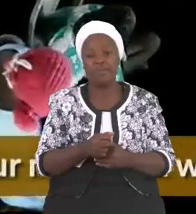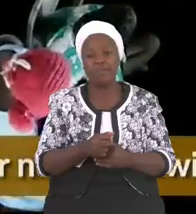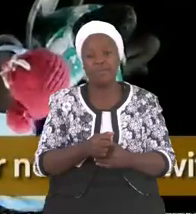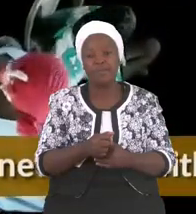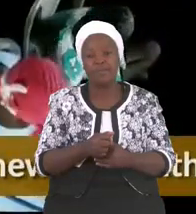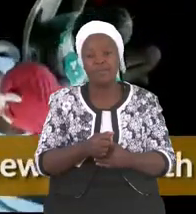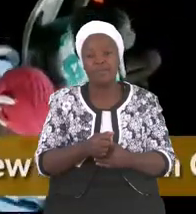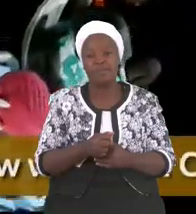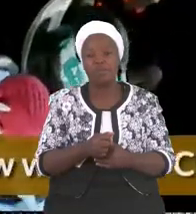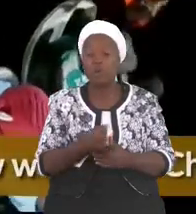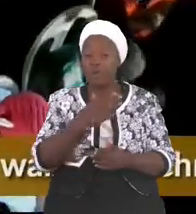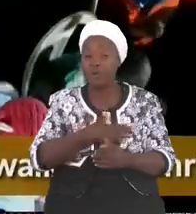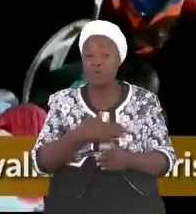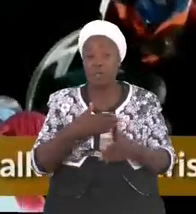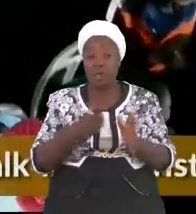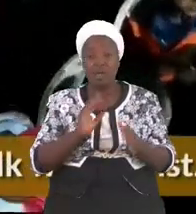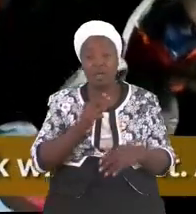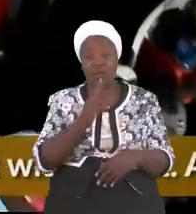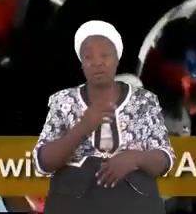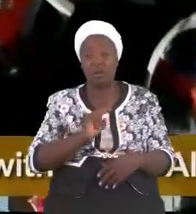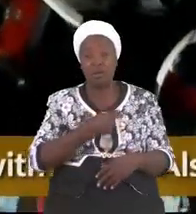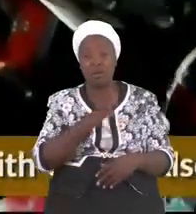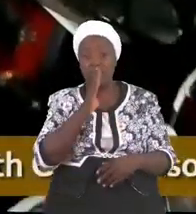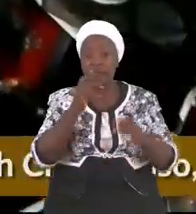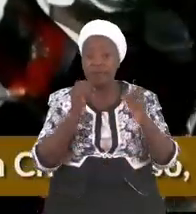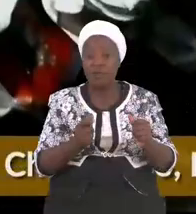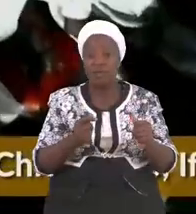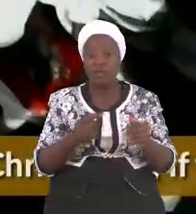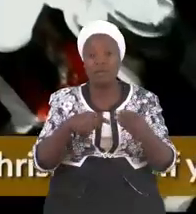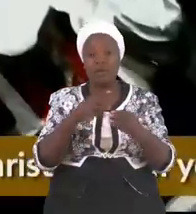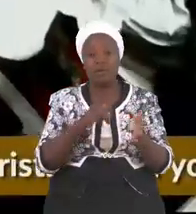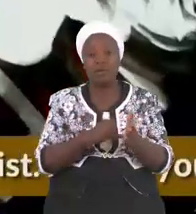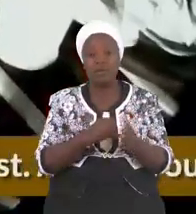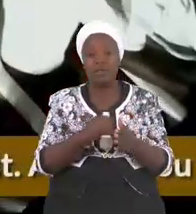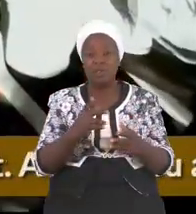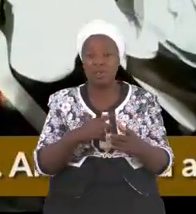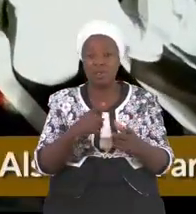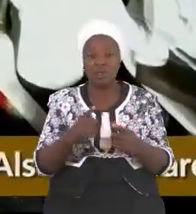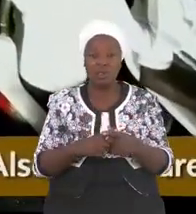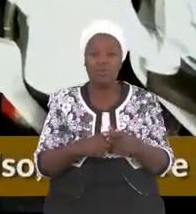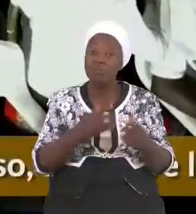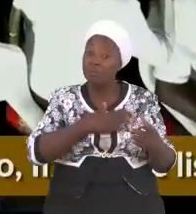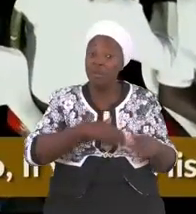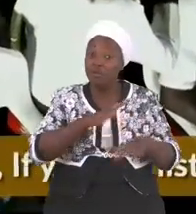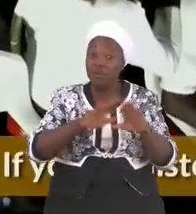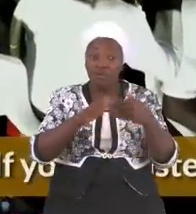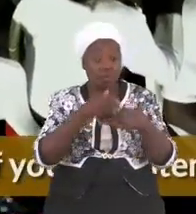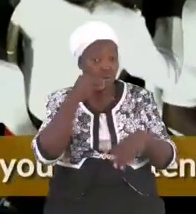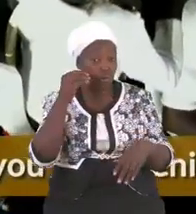fast about it. And please wait for the miracle prayer.